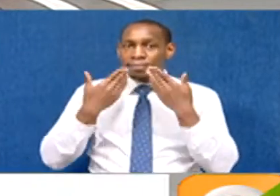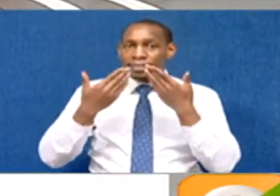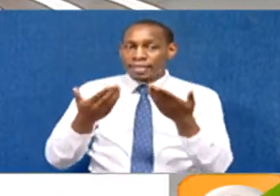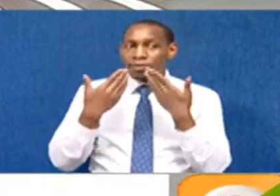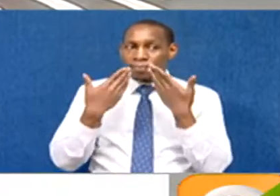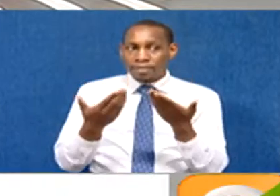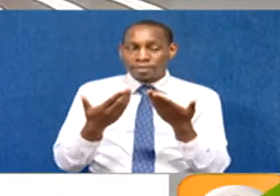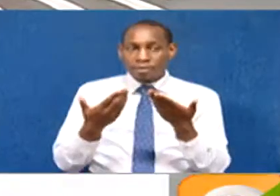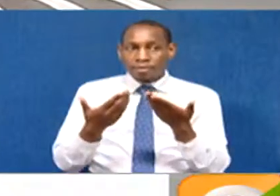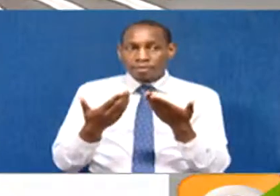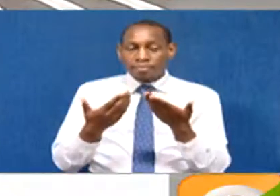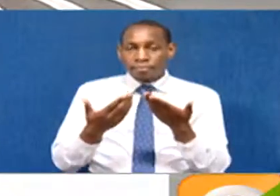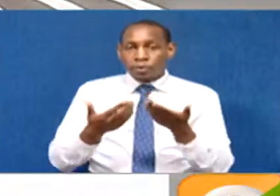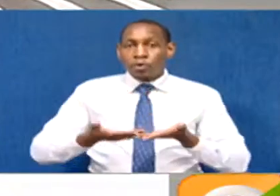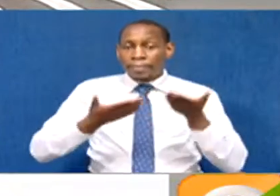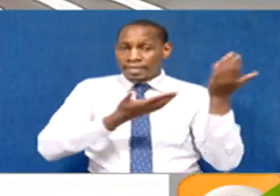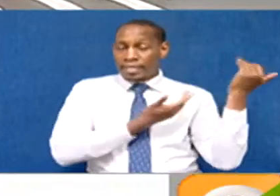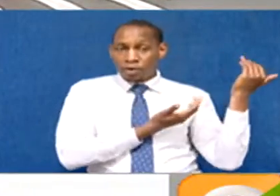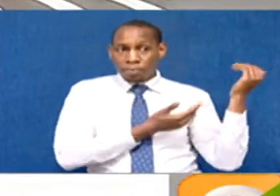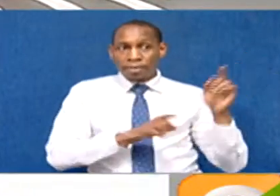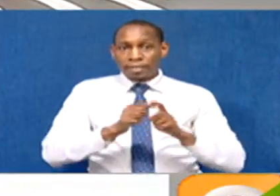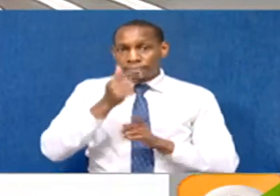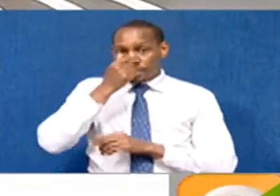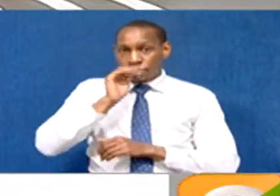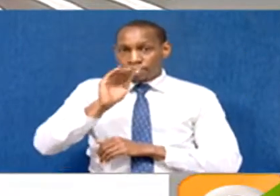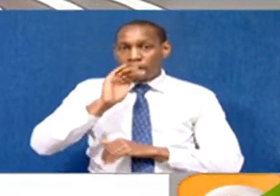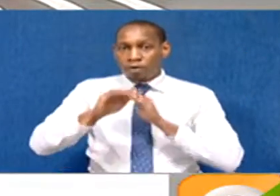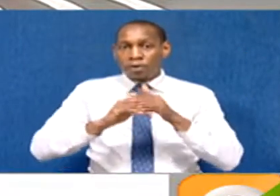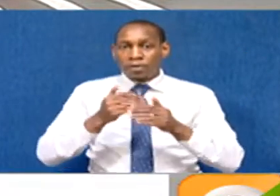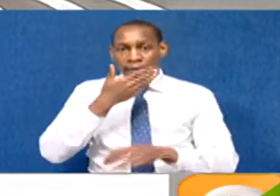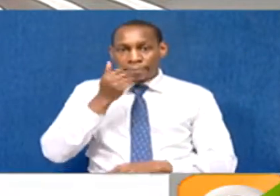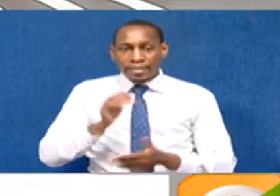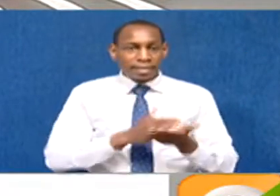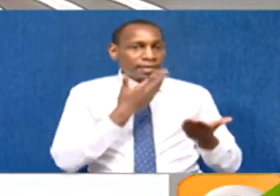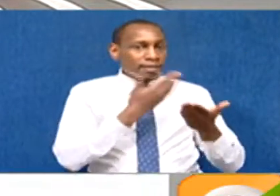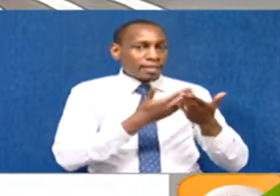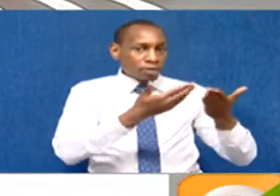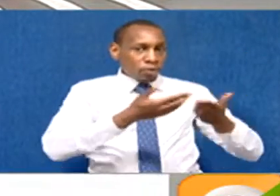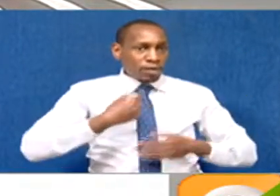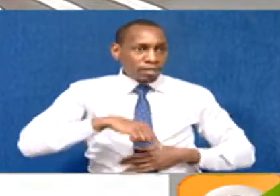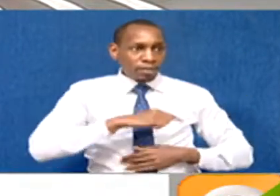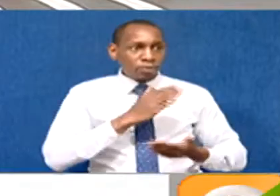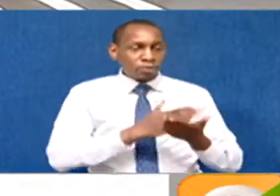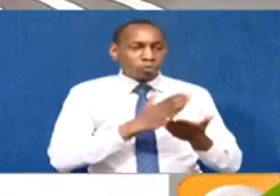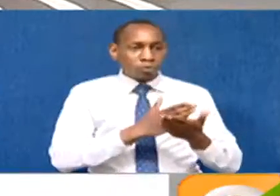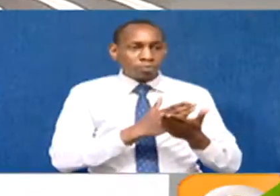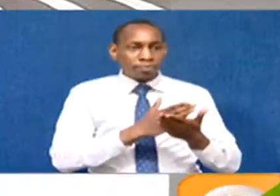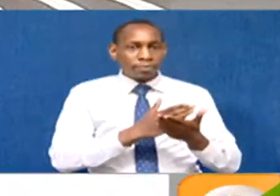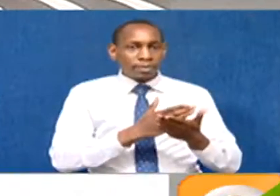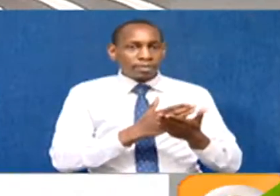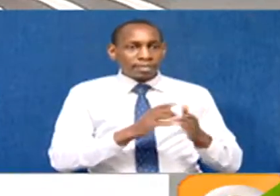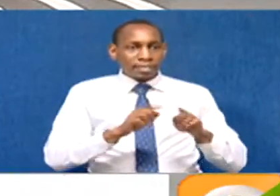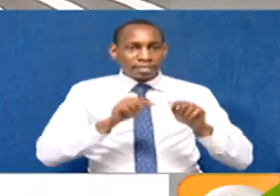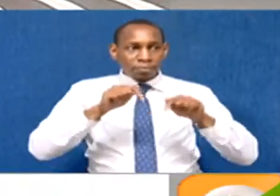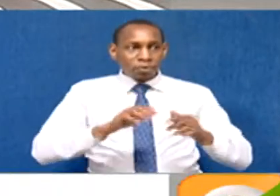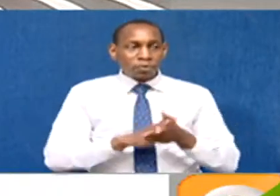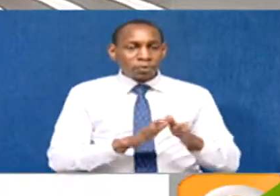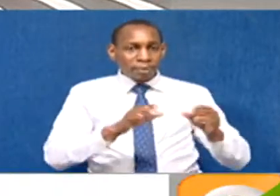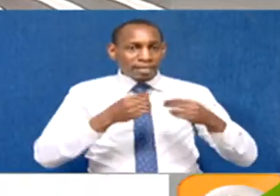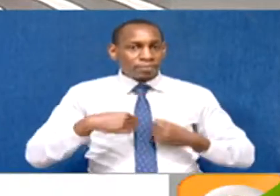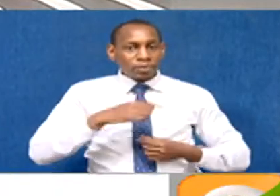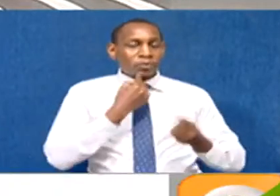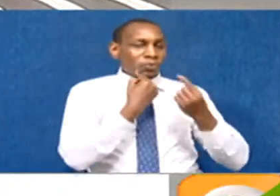for, you know, giving us a lot of hope. And we wish you all the very best. Thank you, Jeff, for having us. You are most gracious. Wonderful. And today you've let us